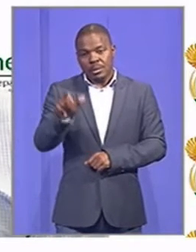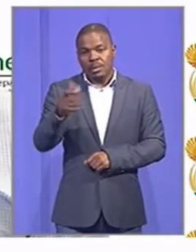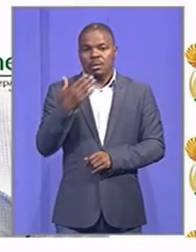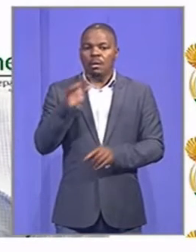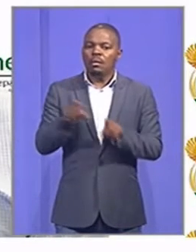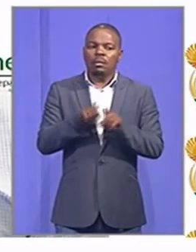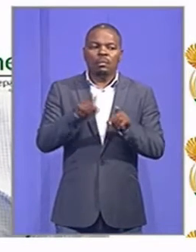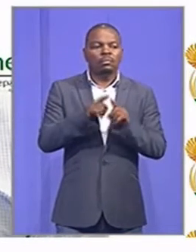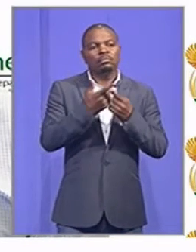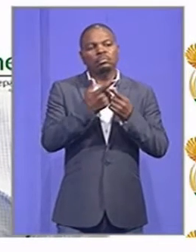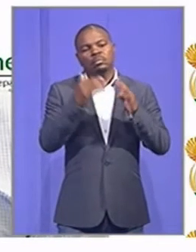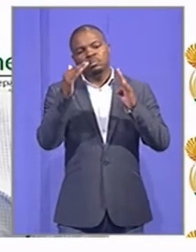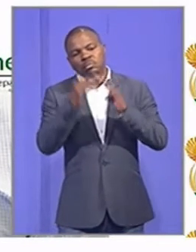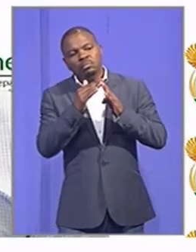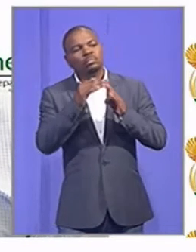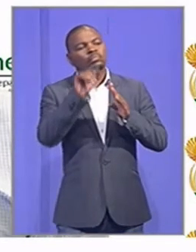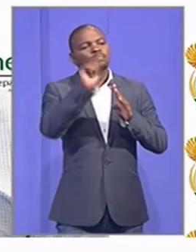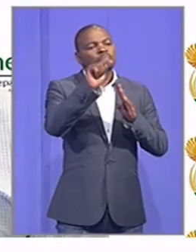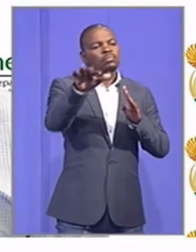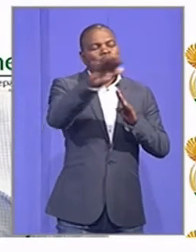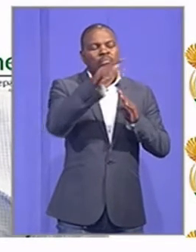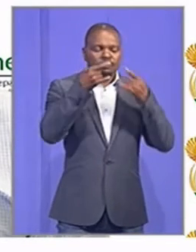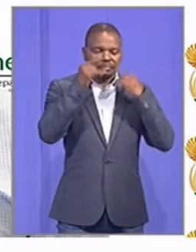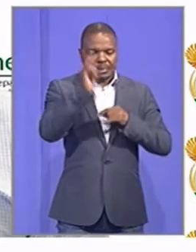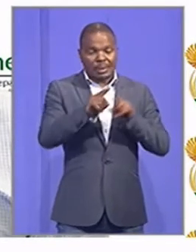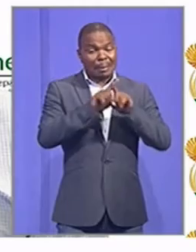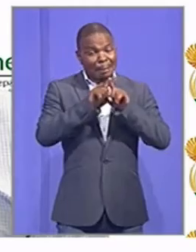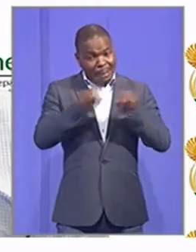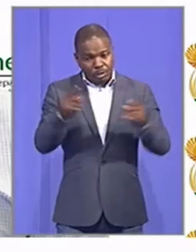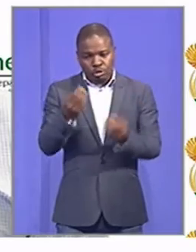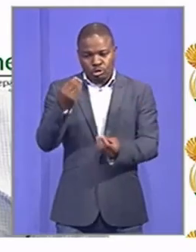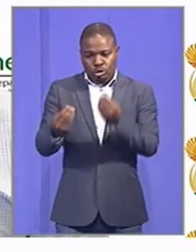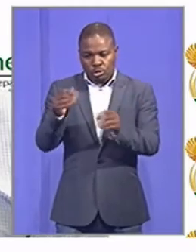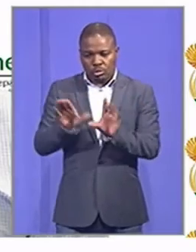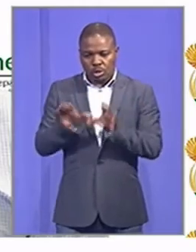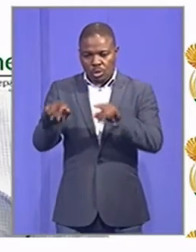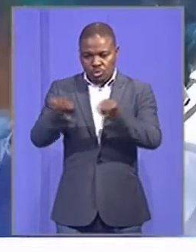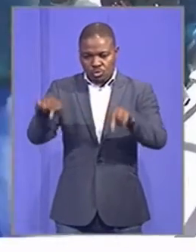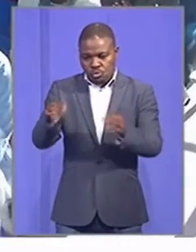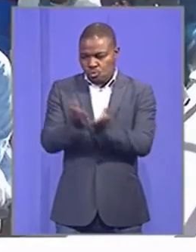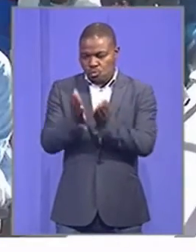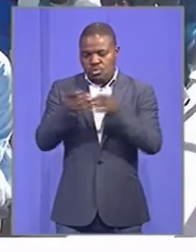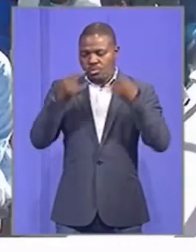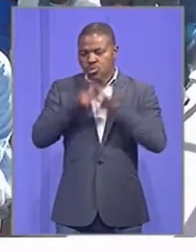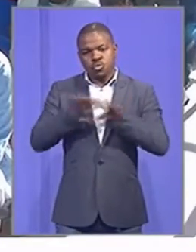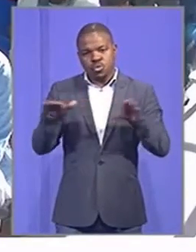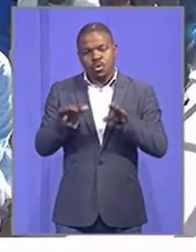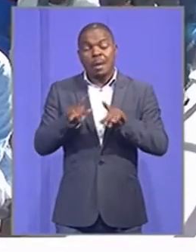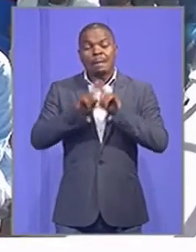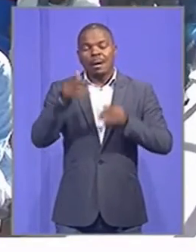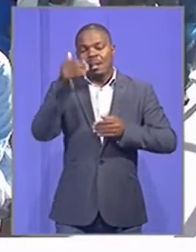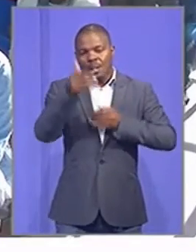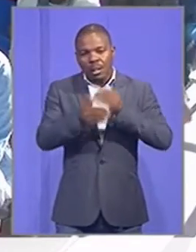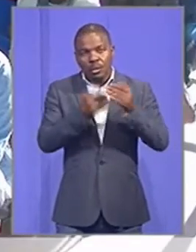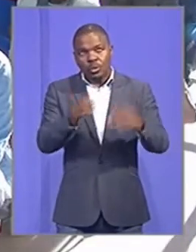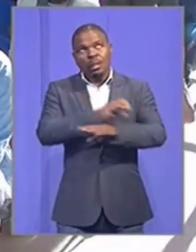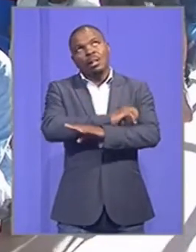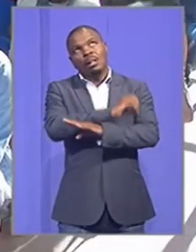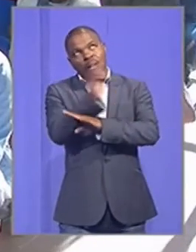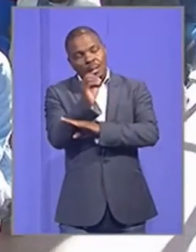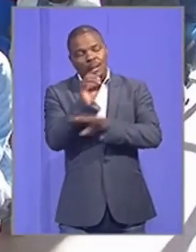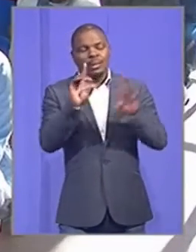or inside an indoor public space. However, this does not apply to children at school. Lefapha le jalo mo motshegareng wa gompieno